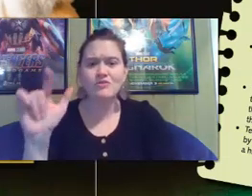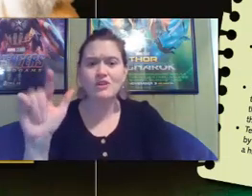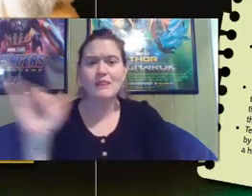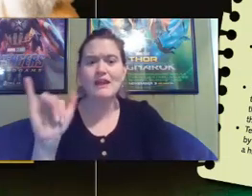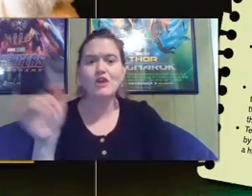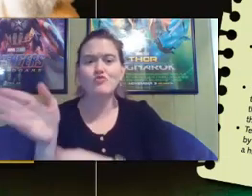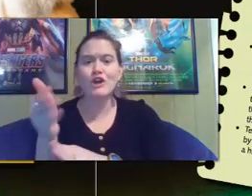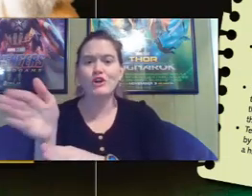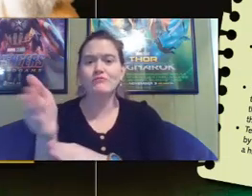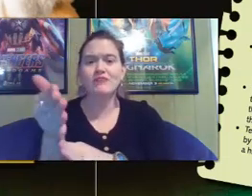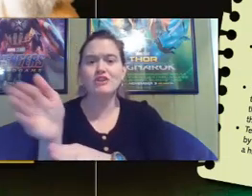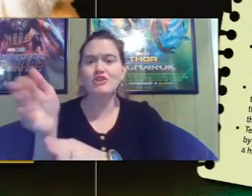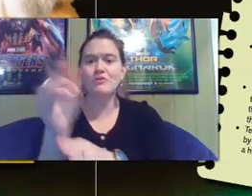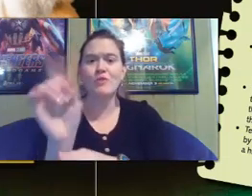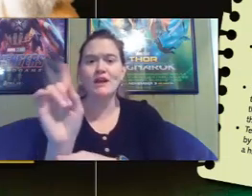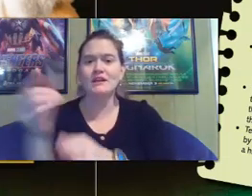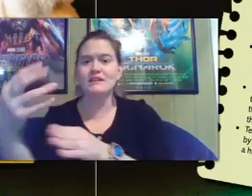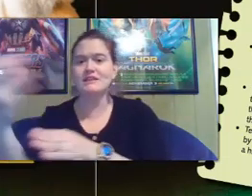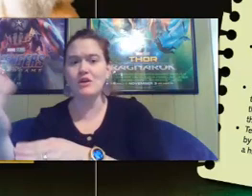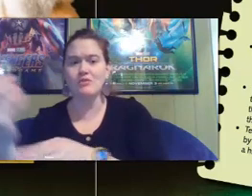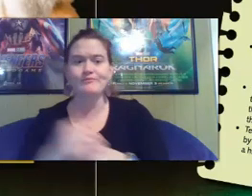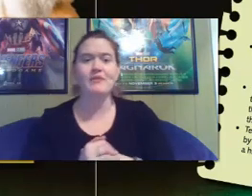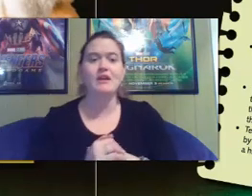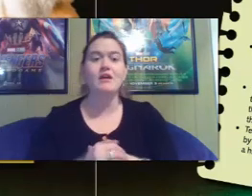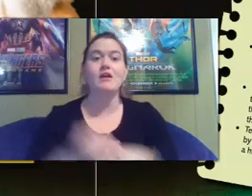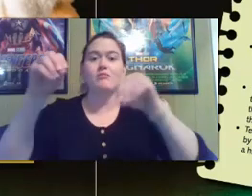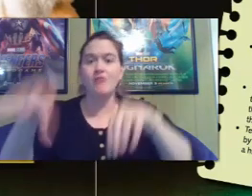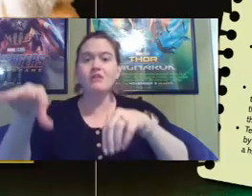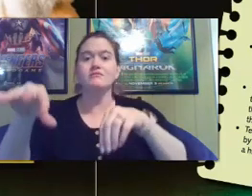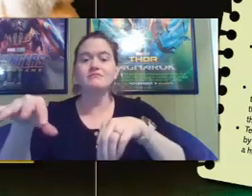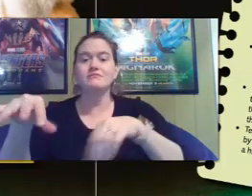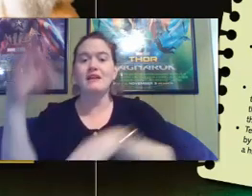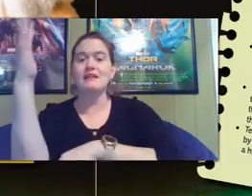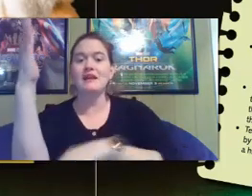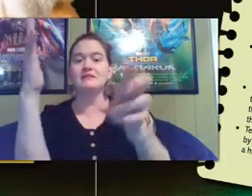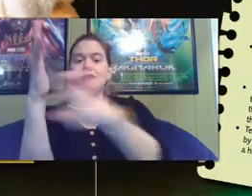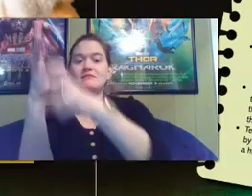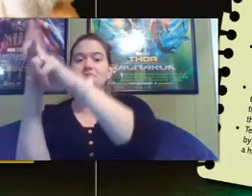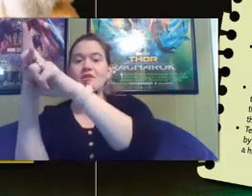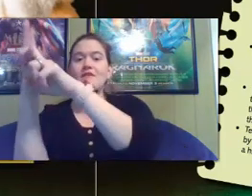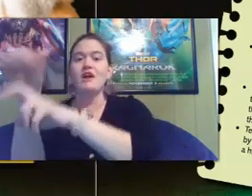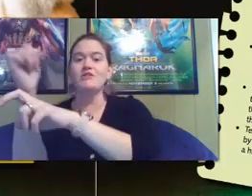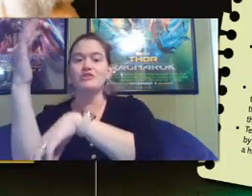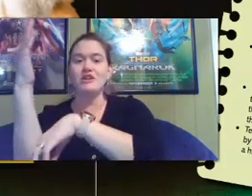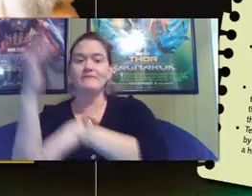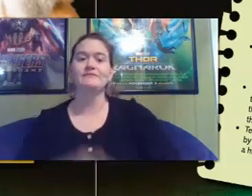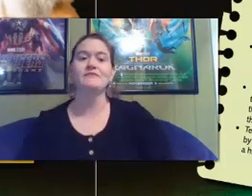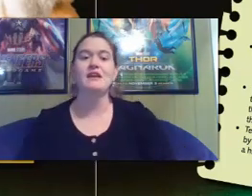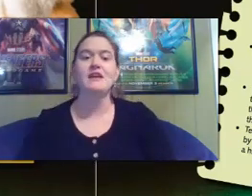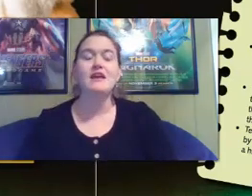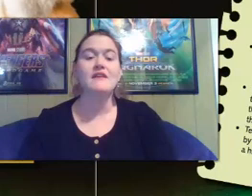tail like a rudder, kind of show where it needs to go. Plonk, he lands on the other